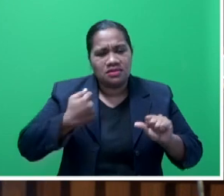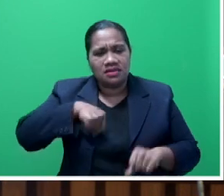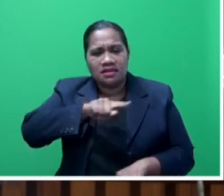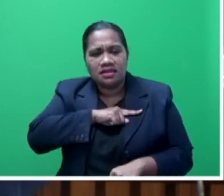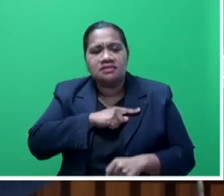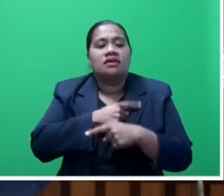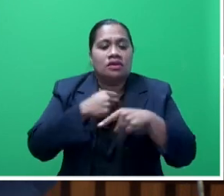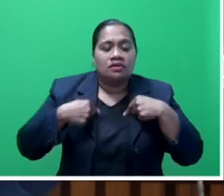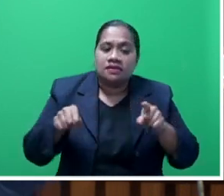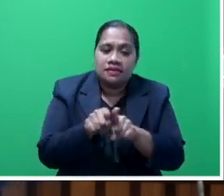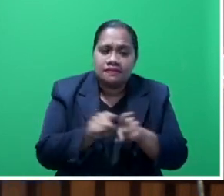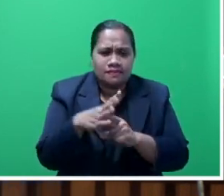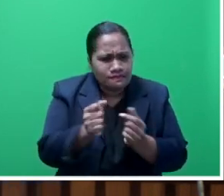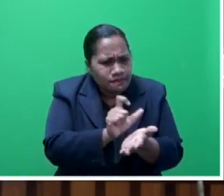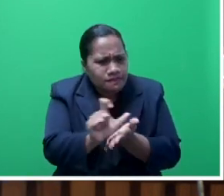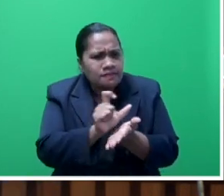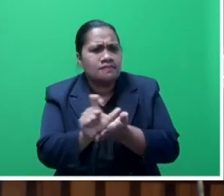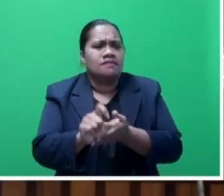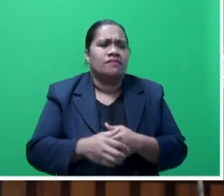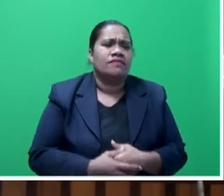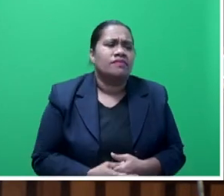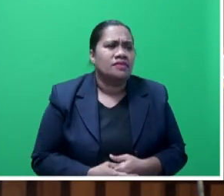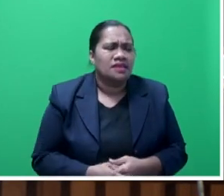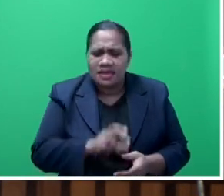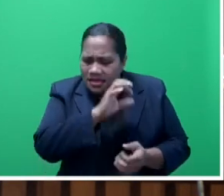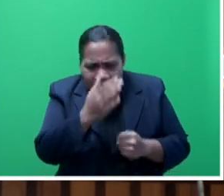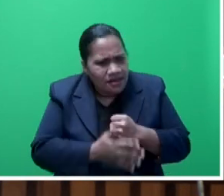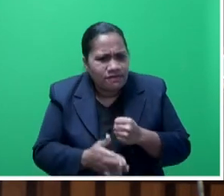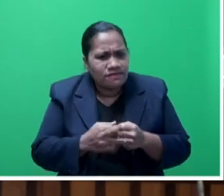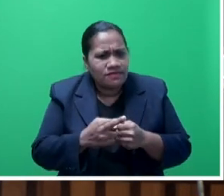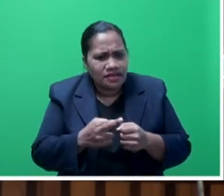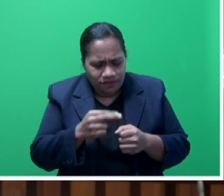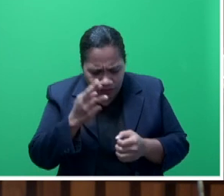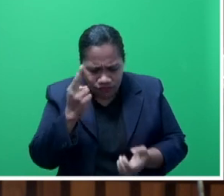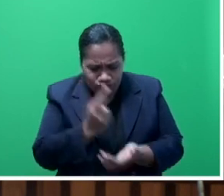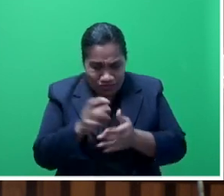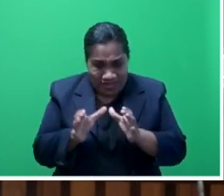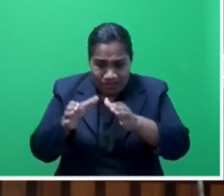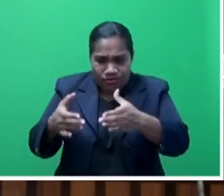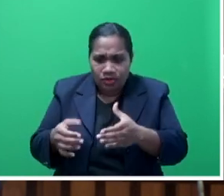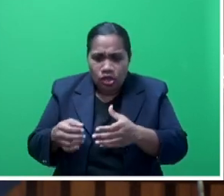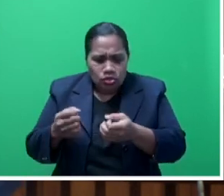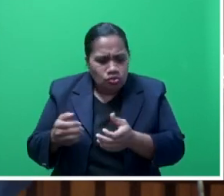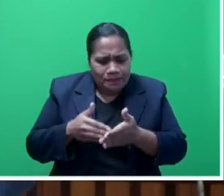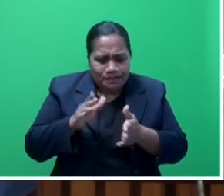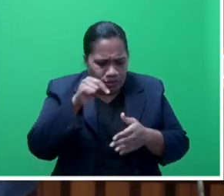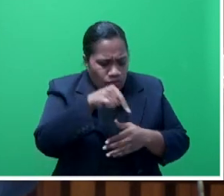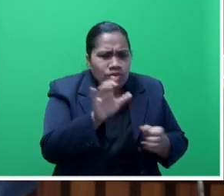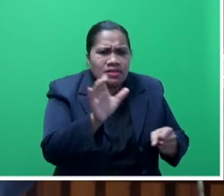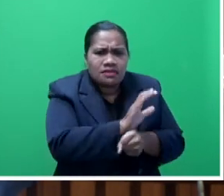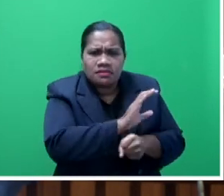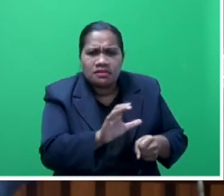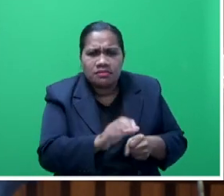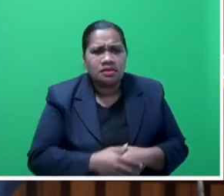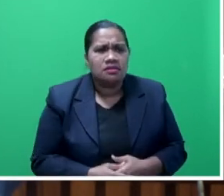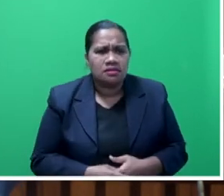Speaker, said did something clever, which is we'd never let the real estate pass on to this company in which you have foreign investors. The real